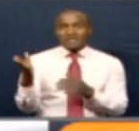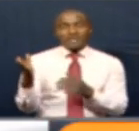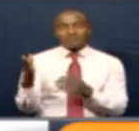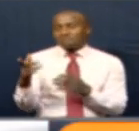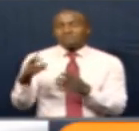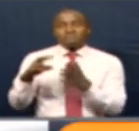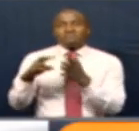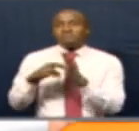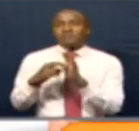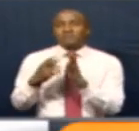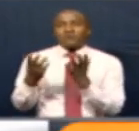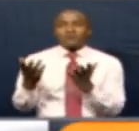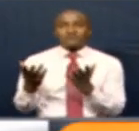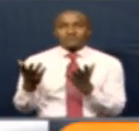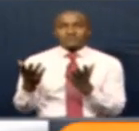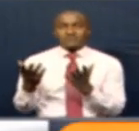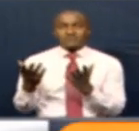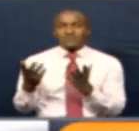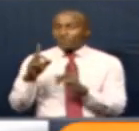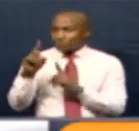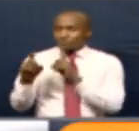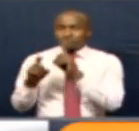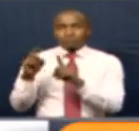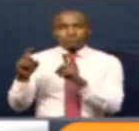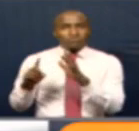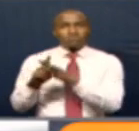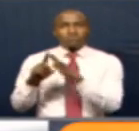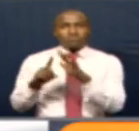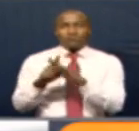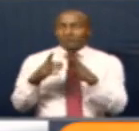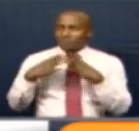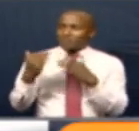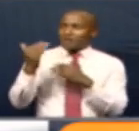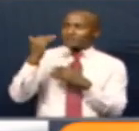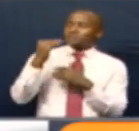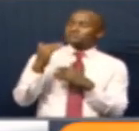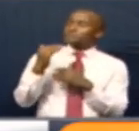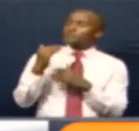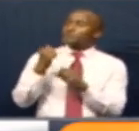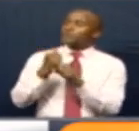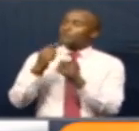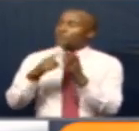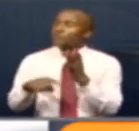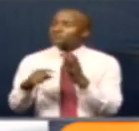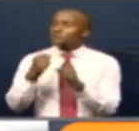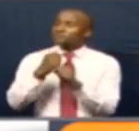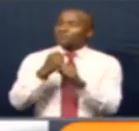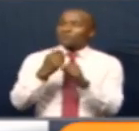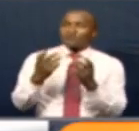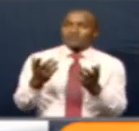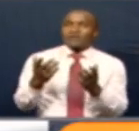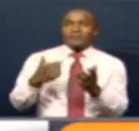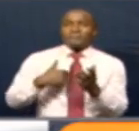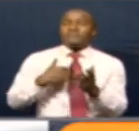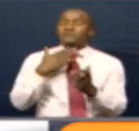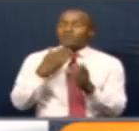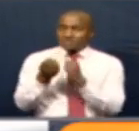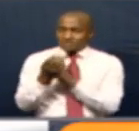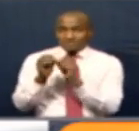about? You know, I get queries every day and people asking me, what are you going to do? Can you do this for the county? Mm-hmm. So let me set the record